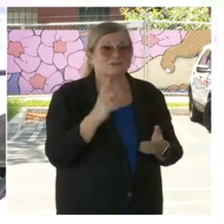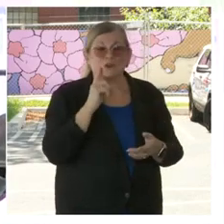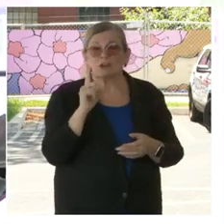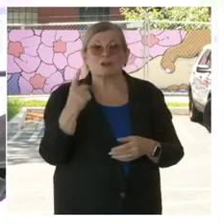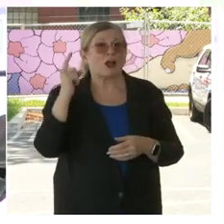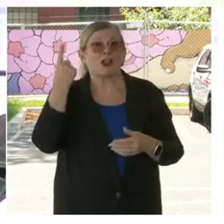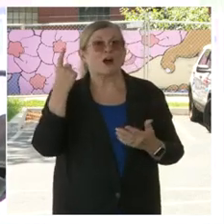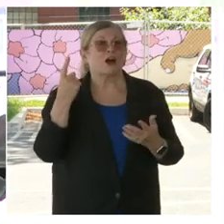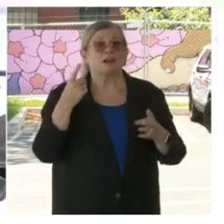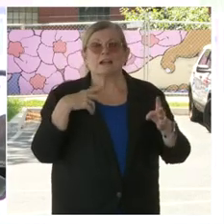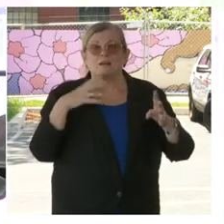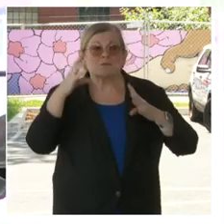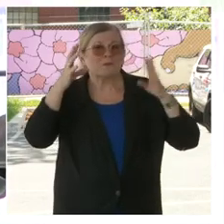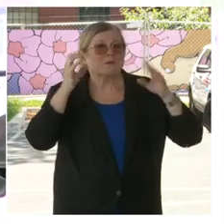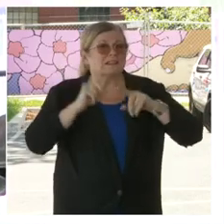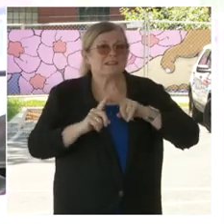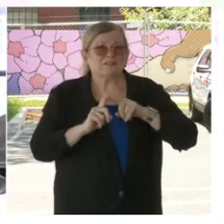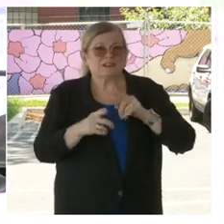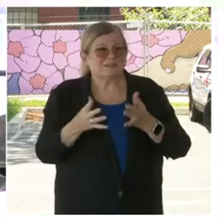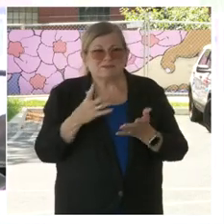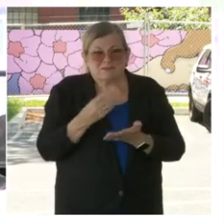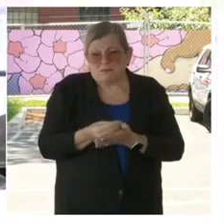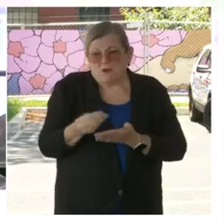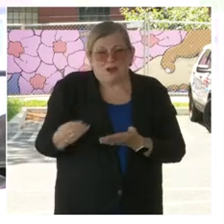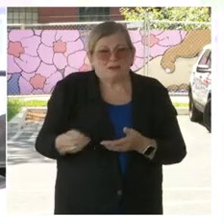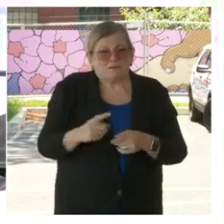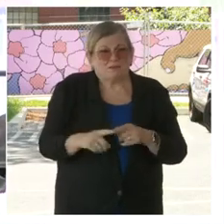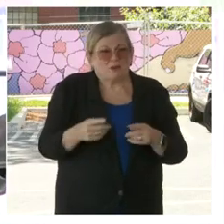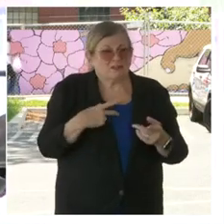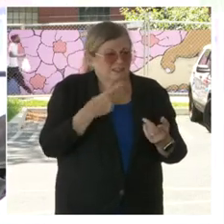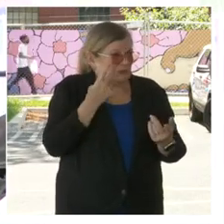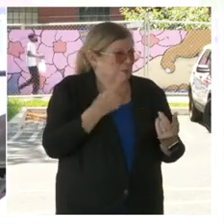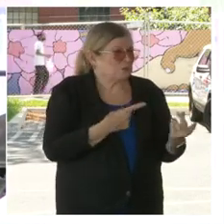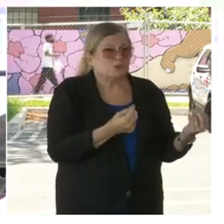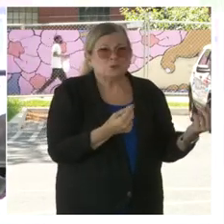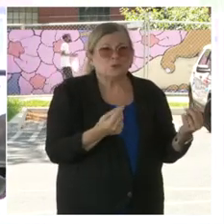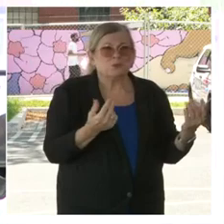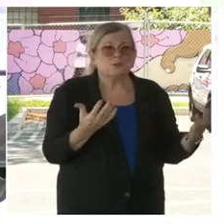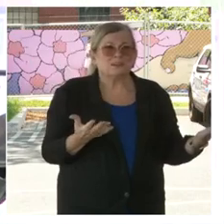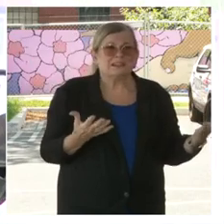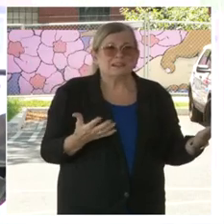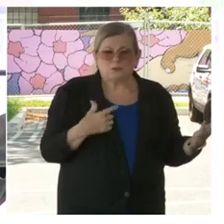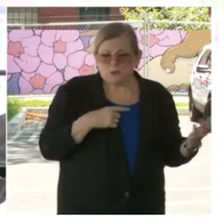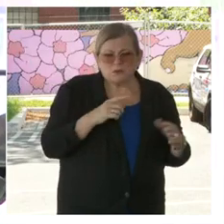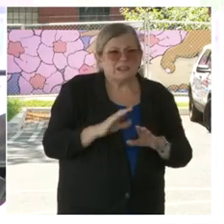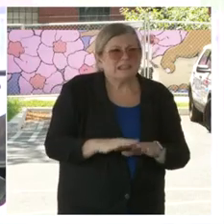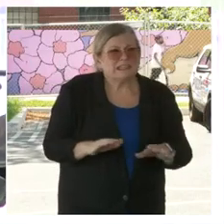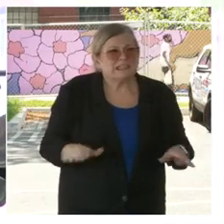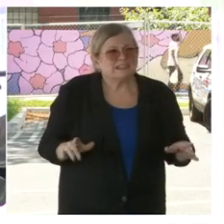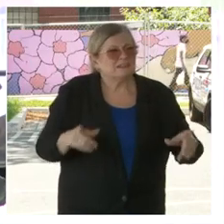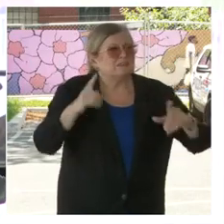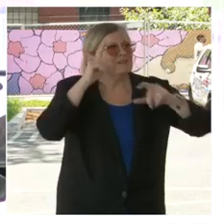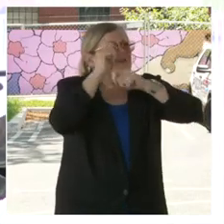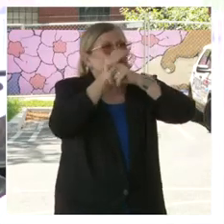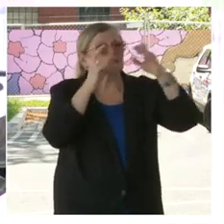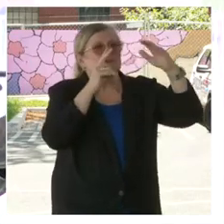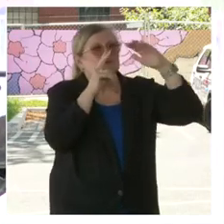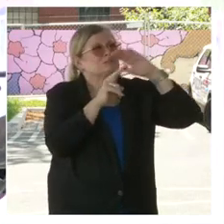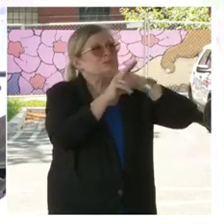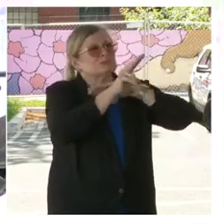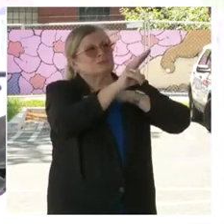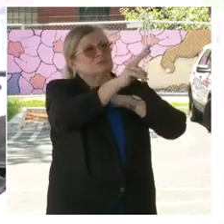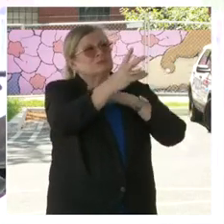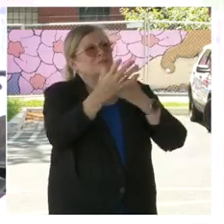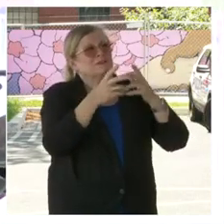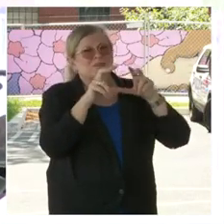him, didn't know what he was really doing, but as kids, we got to always invest and develop those dreams and visions, because you don't know they're going to